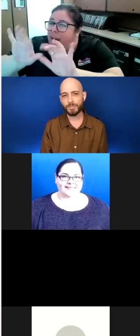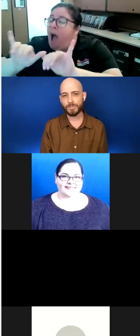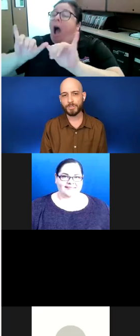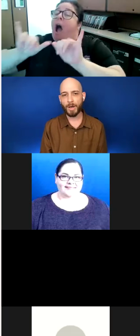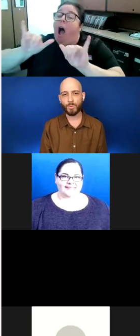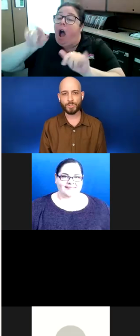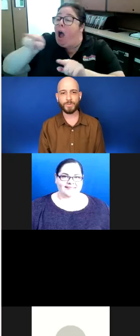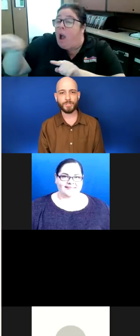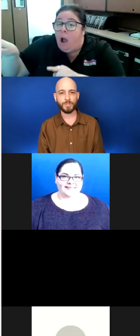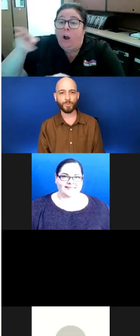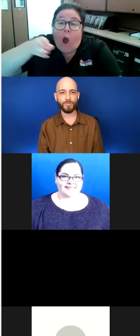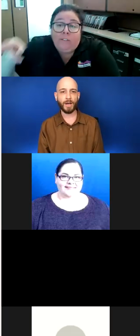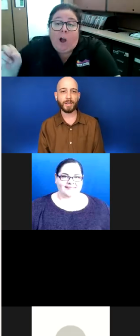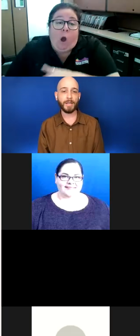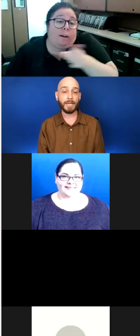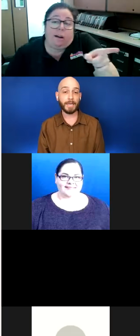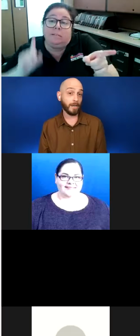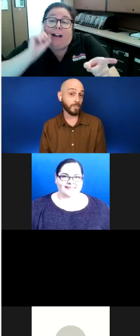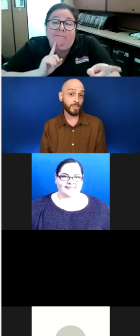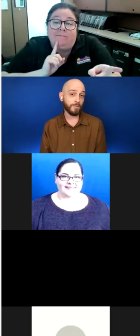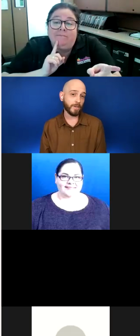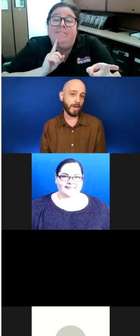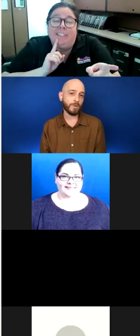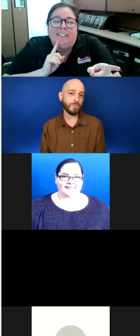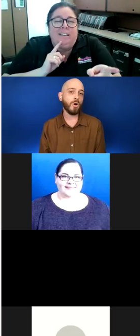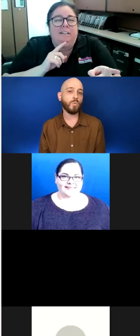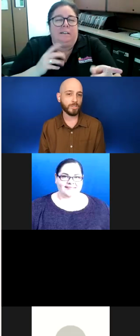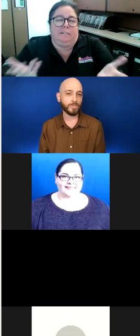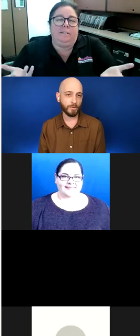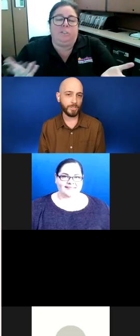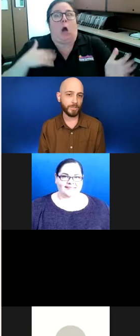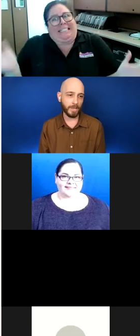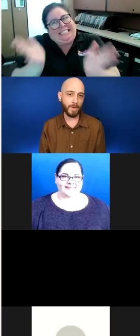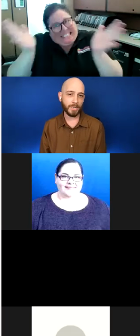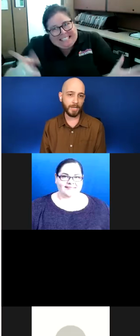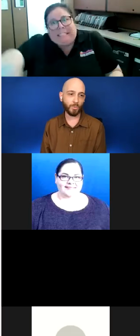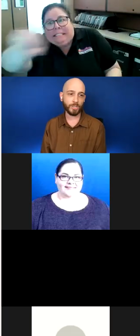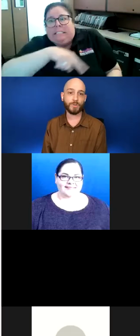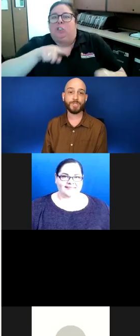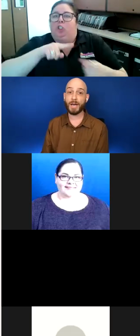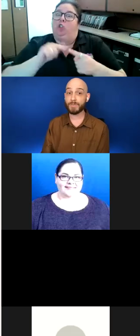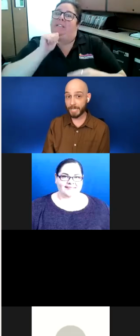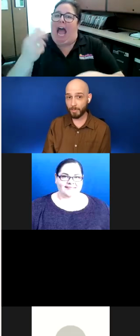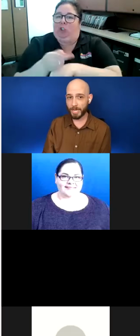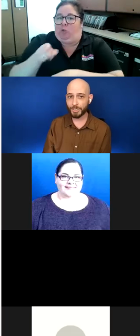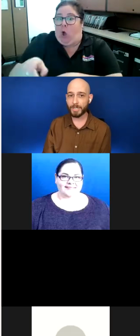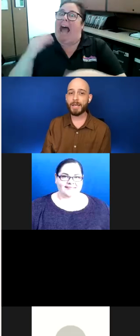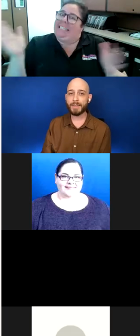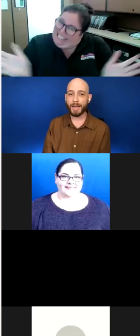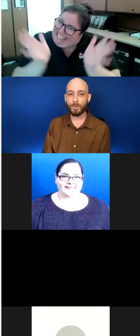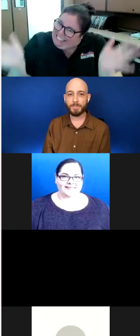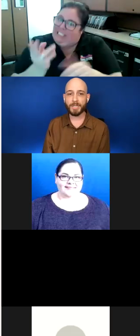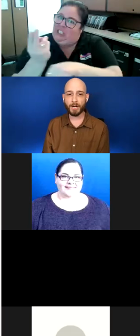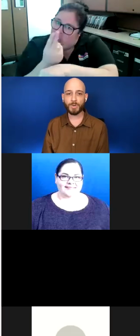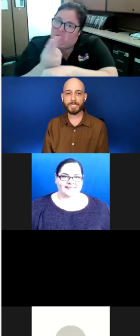and I have some questions about what services to provide, it's not specific. I don't know what services they may need. Whereas if you say I have a deaf